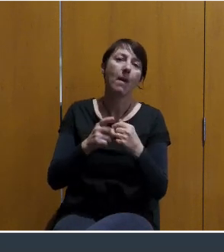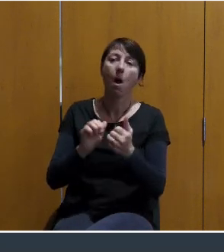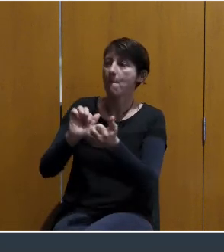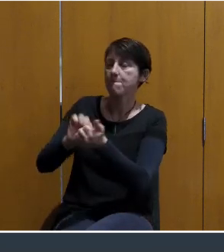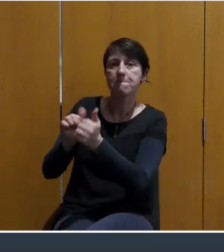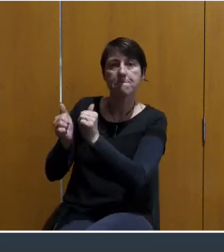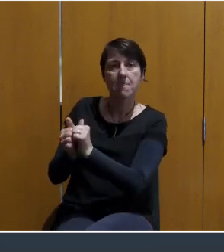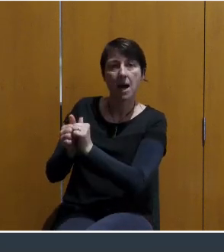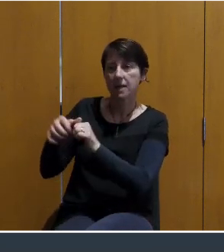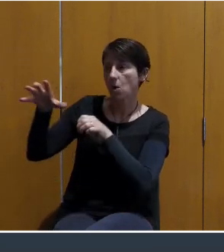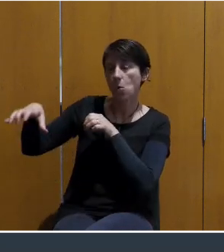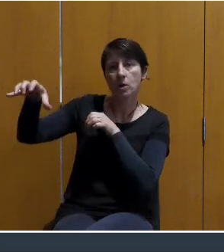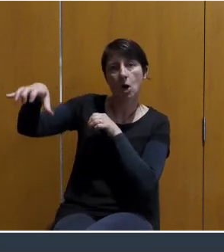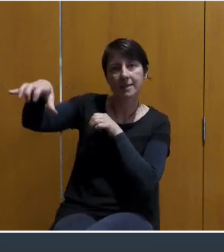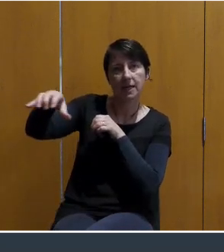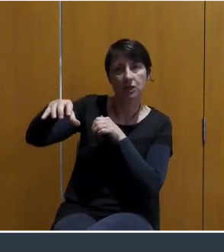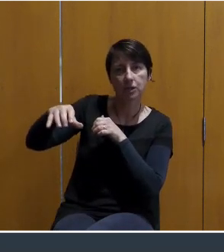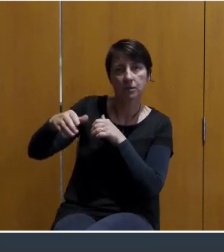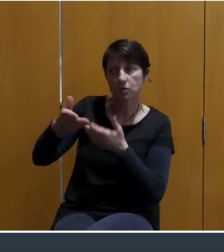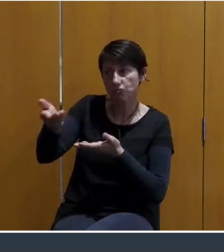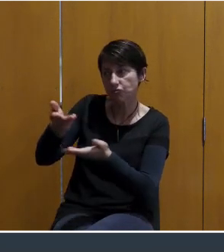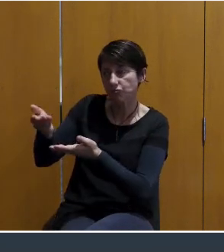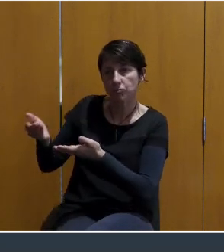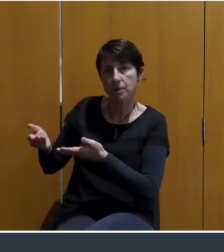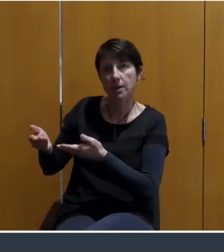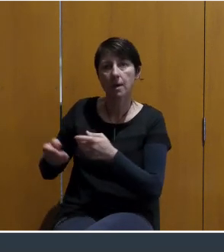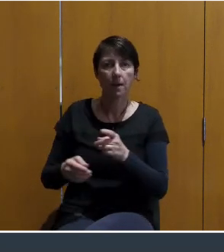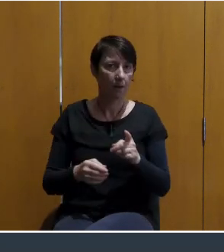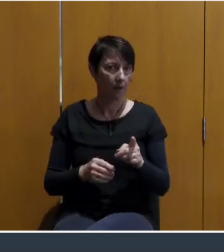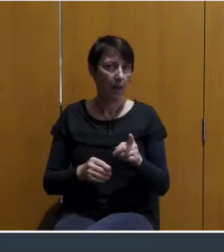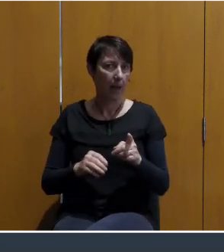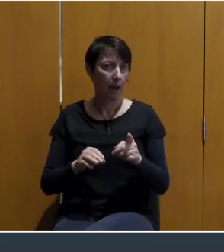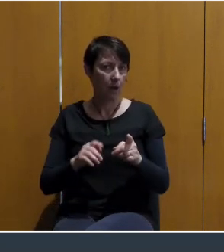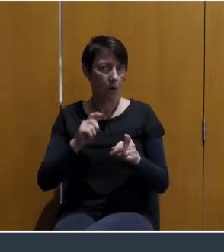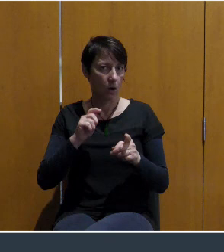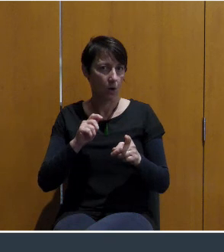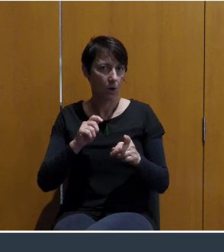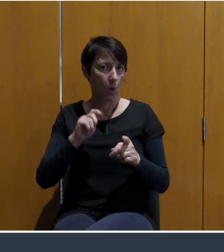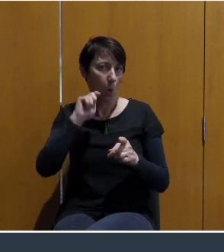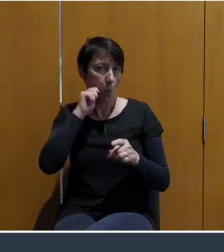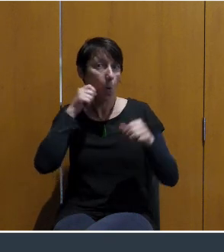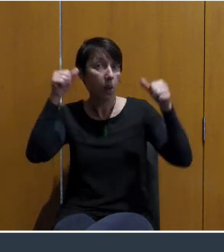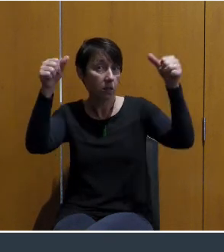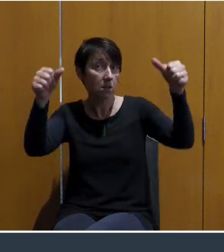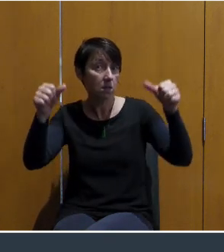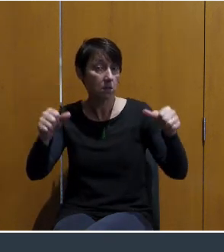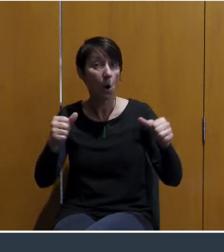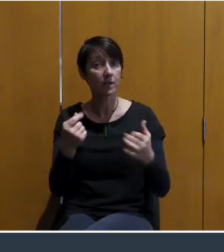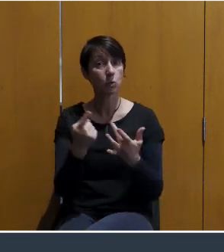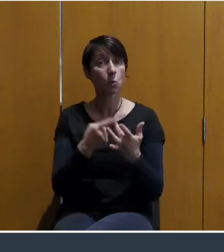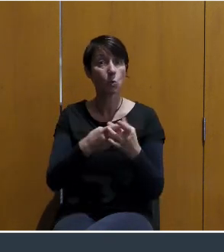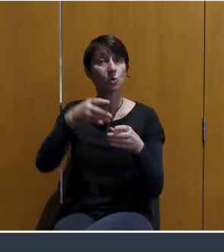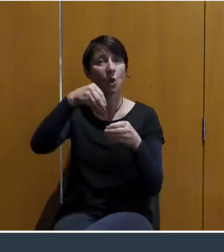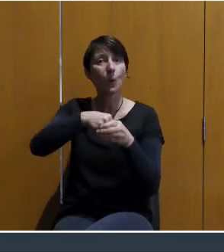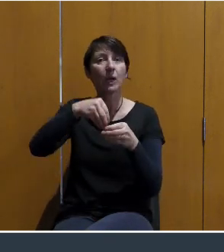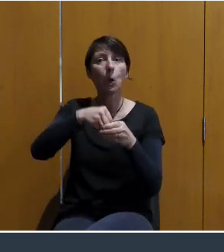would that also include providing a bit of context to dog users, numbers of bird species in the area you're entering, number of